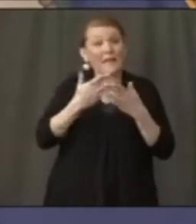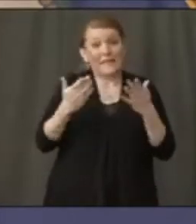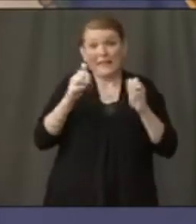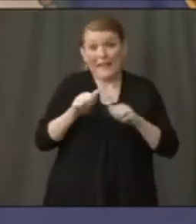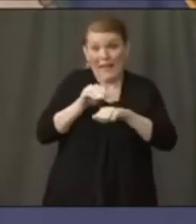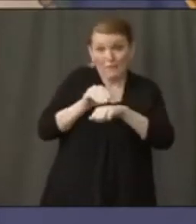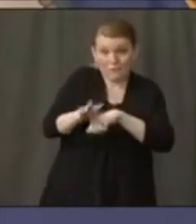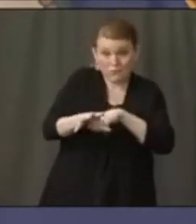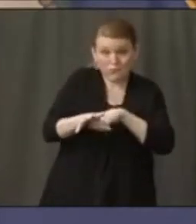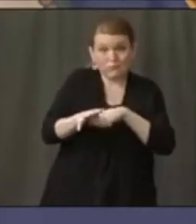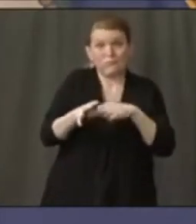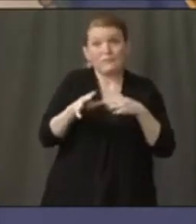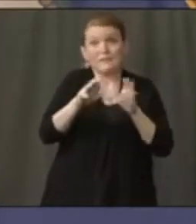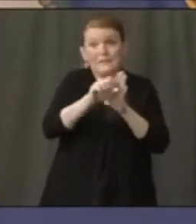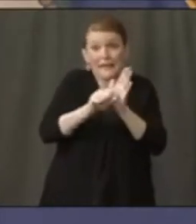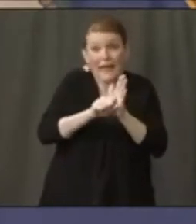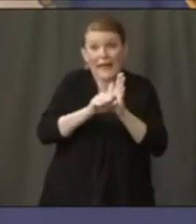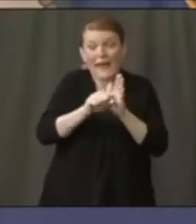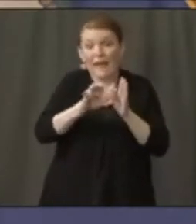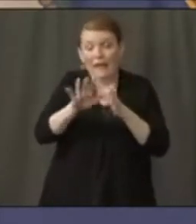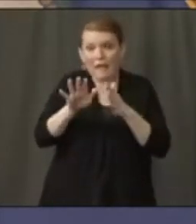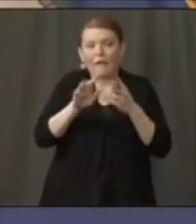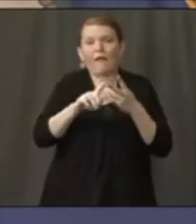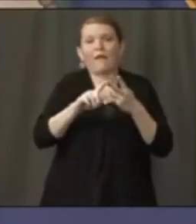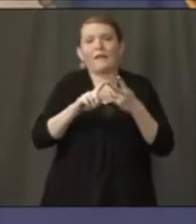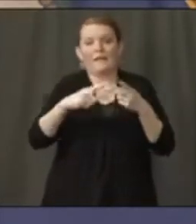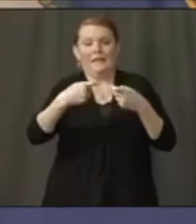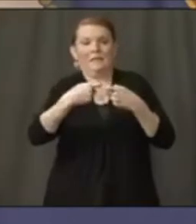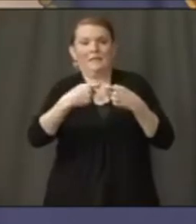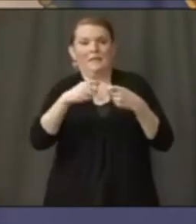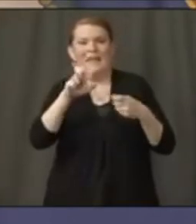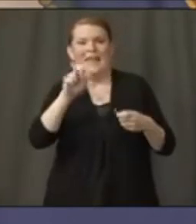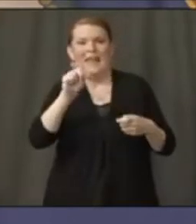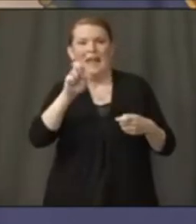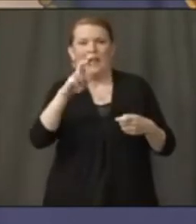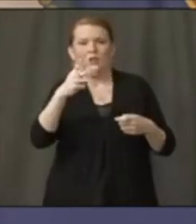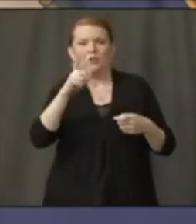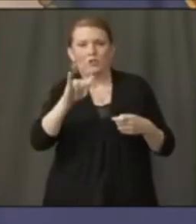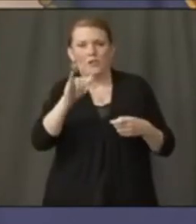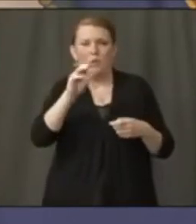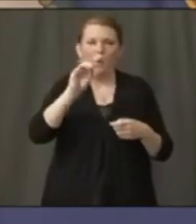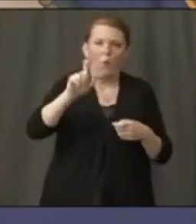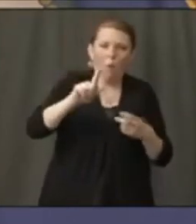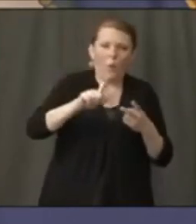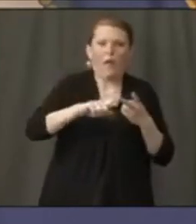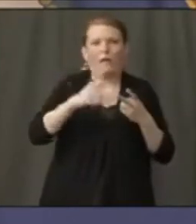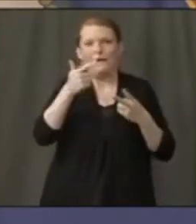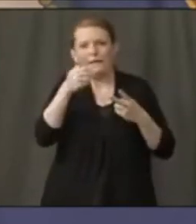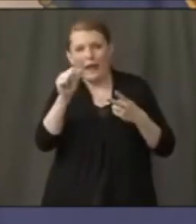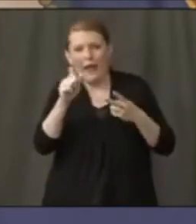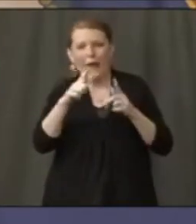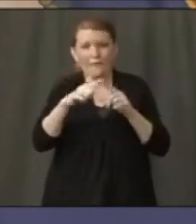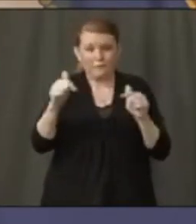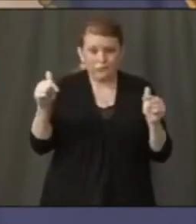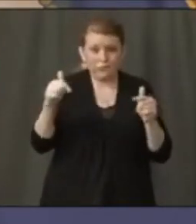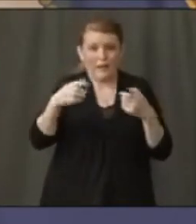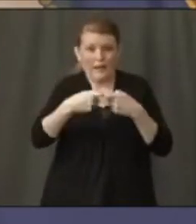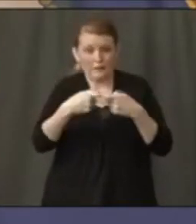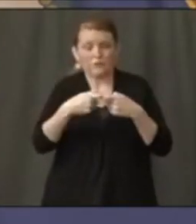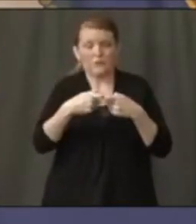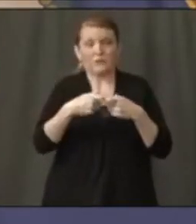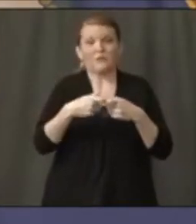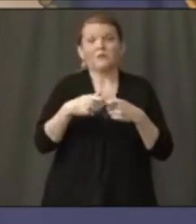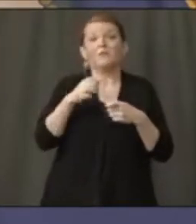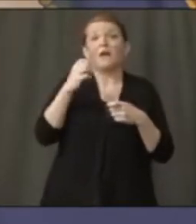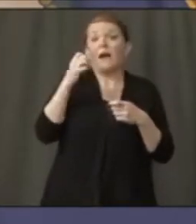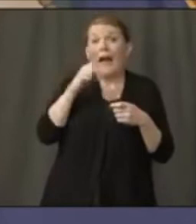that, Wyoming and Alaska and North Dakota get a significant amount of their state budget paid